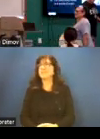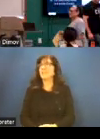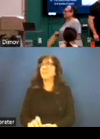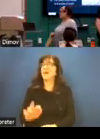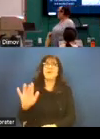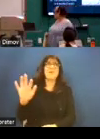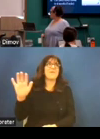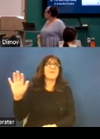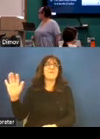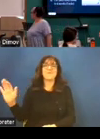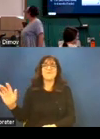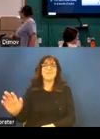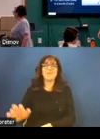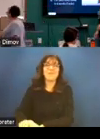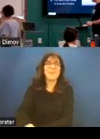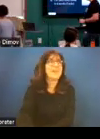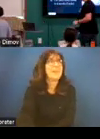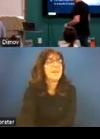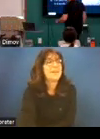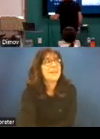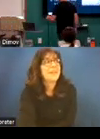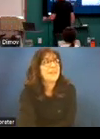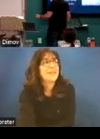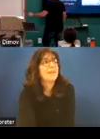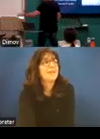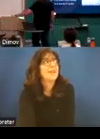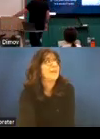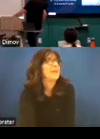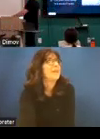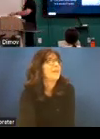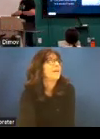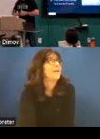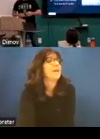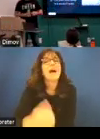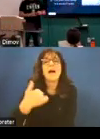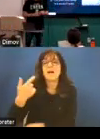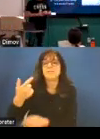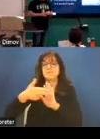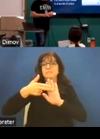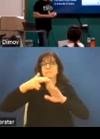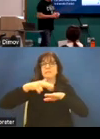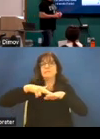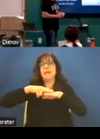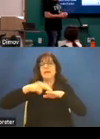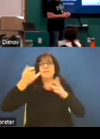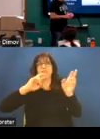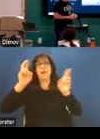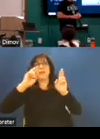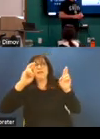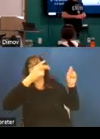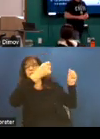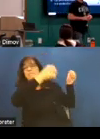Okay. Okay, I've got a little bit of tape if anybody's ready to hang them up.